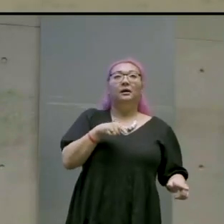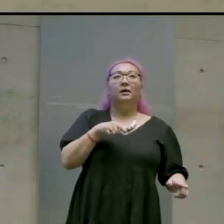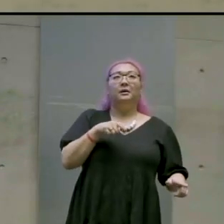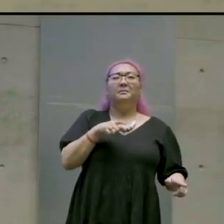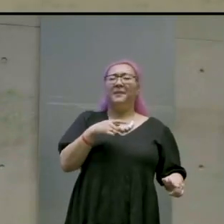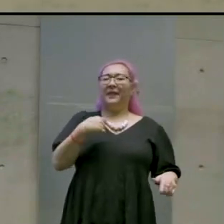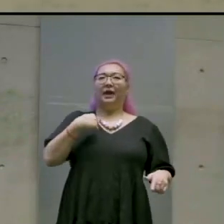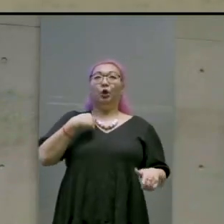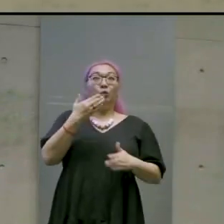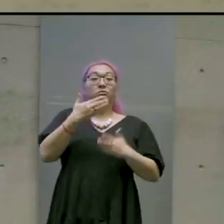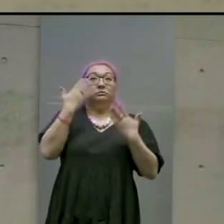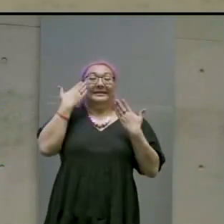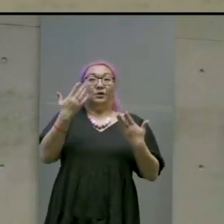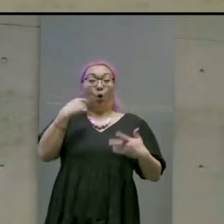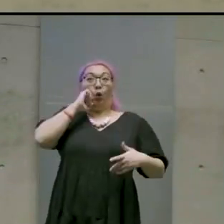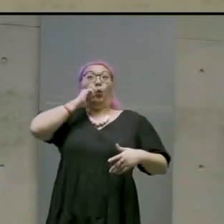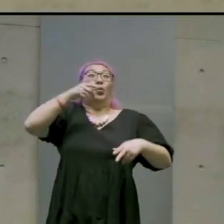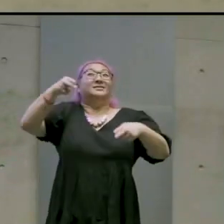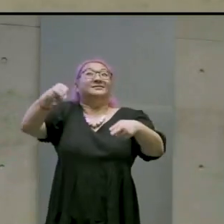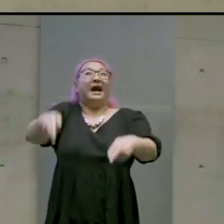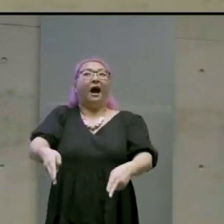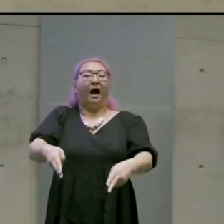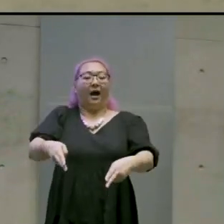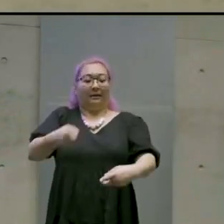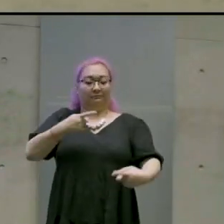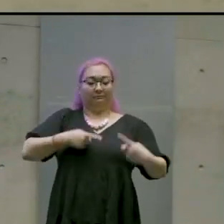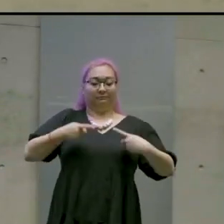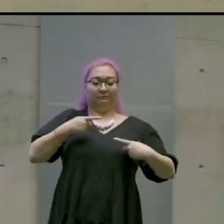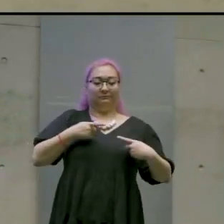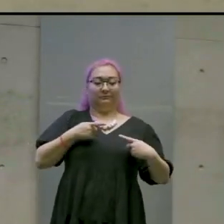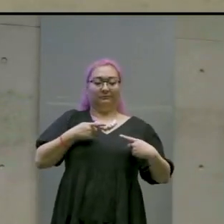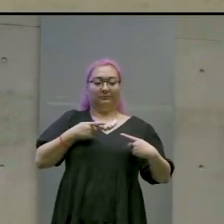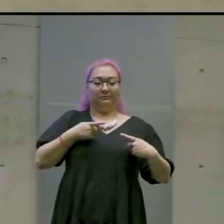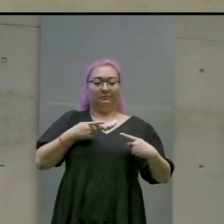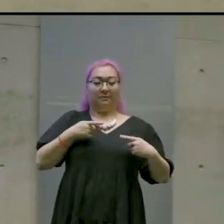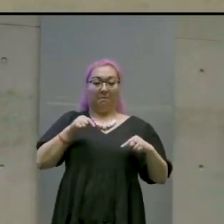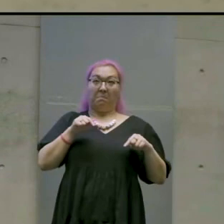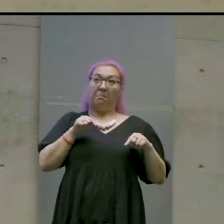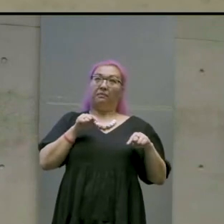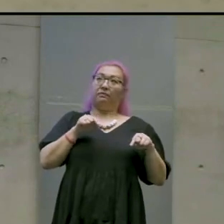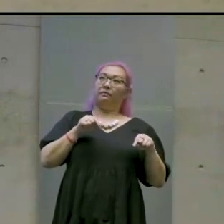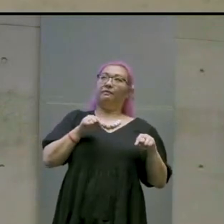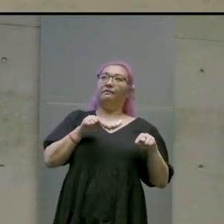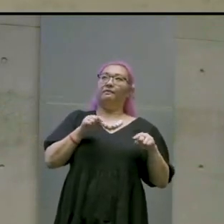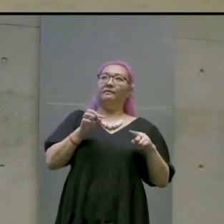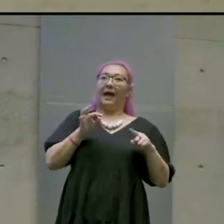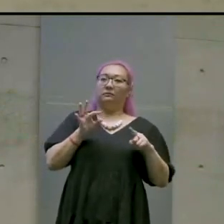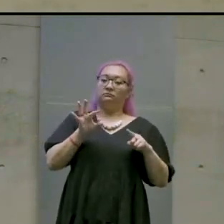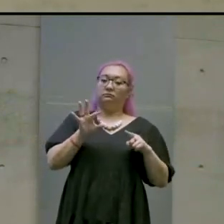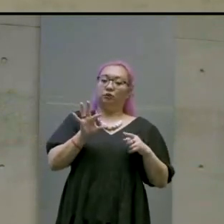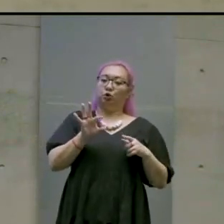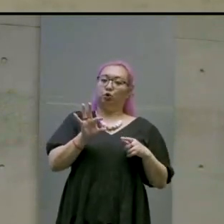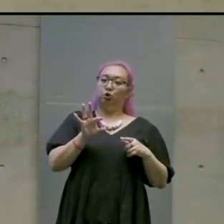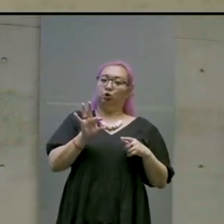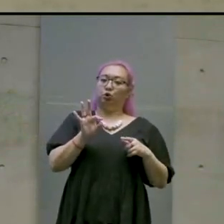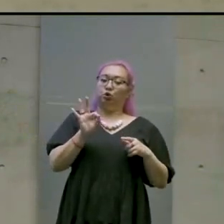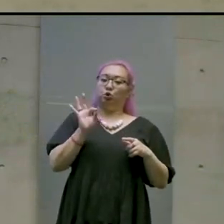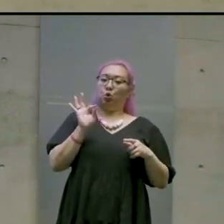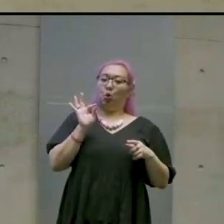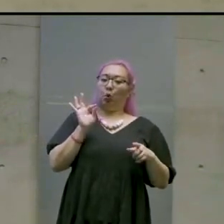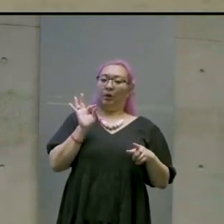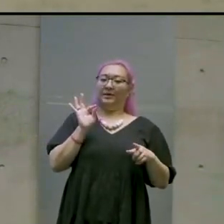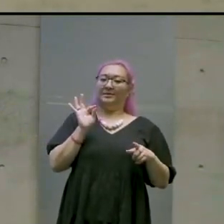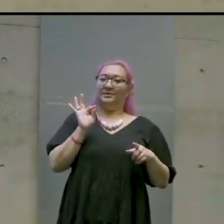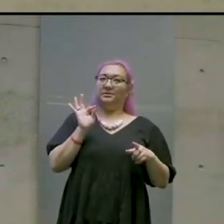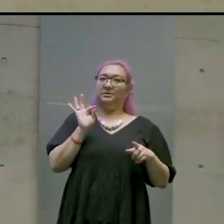foreseen. It's more so, I think, the choices where clearly you are making a decision, I'm going to save this